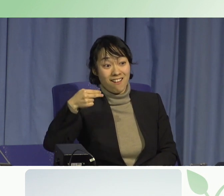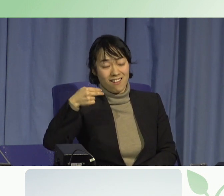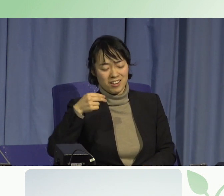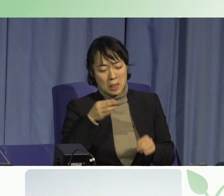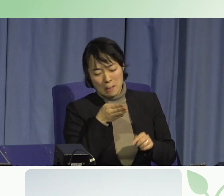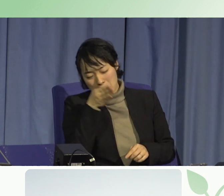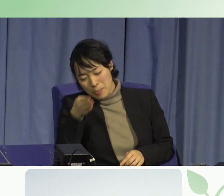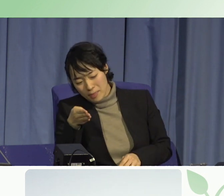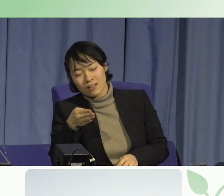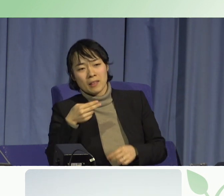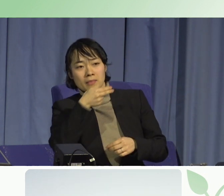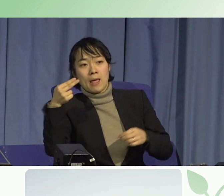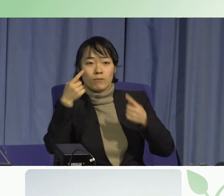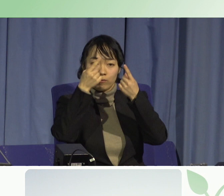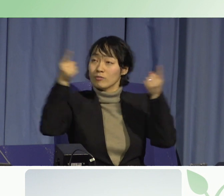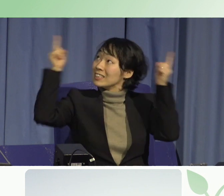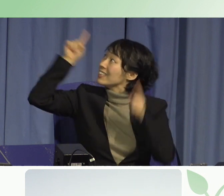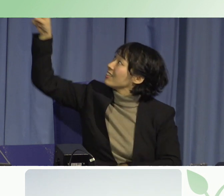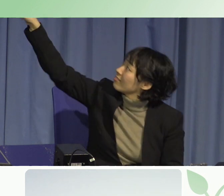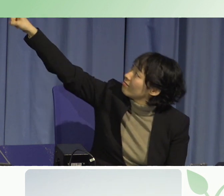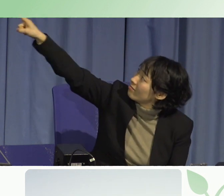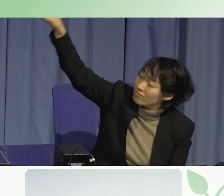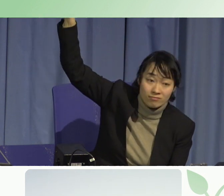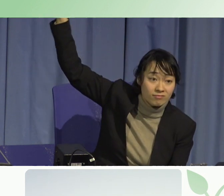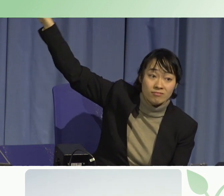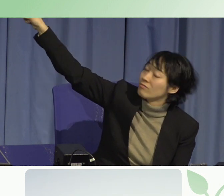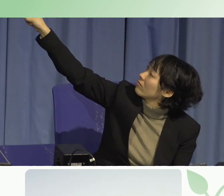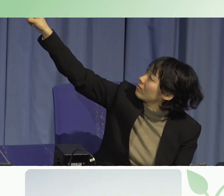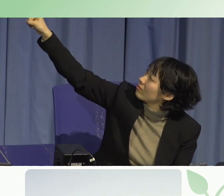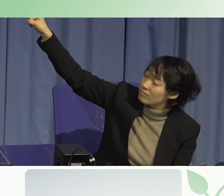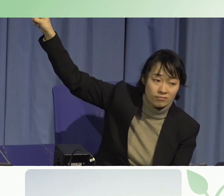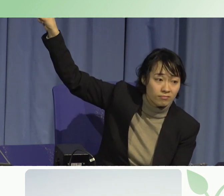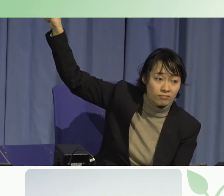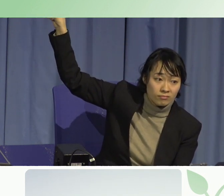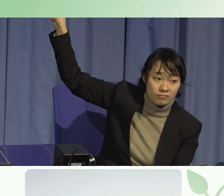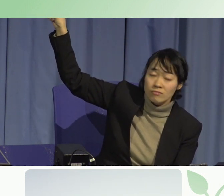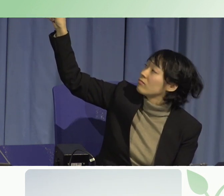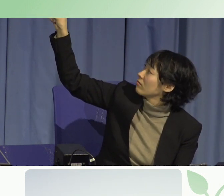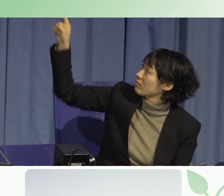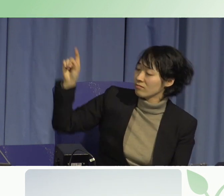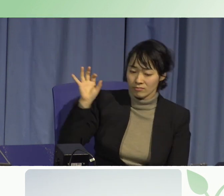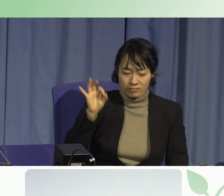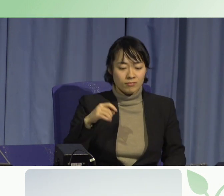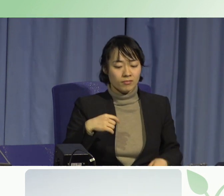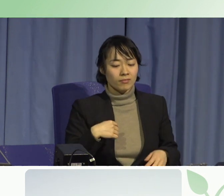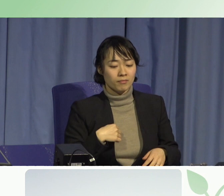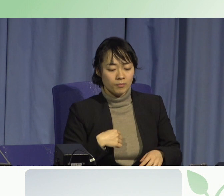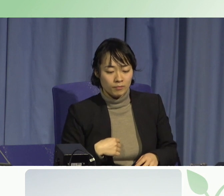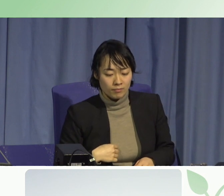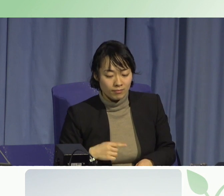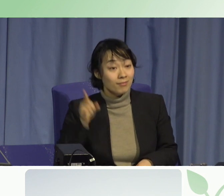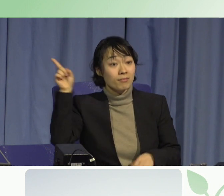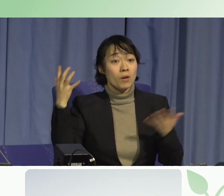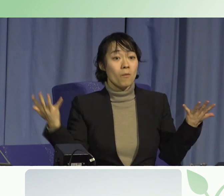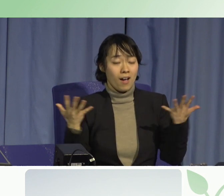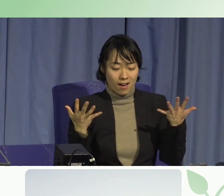Nai, close to the Ho Chi Minh City. We have the Don Nai University. You can see on the screen the picture.